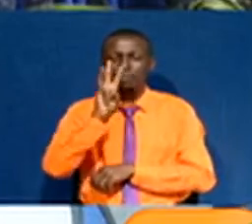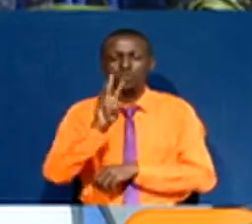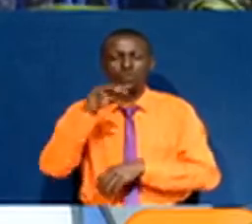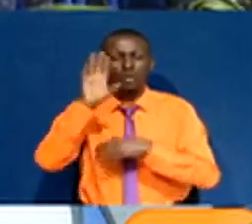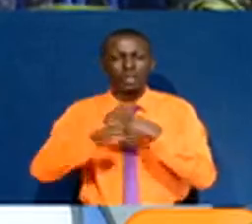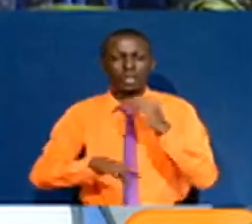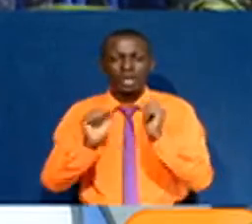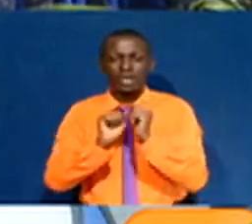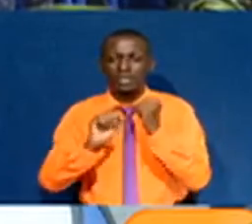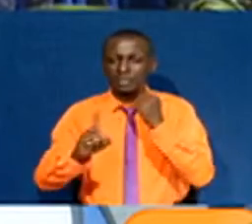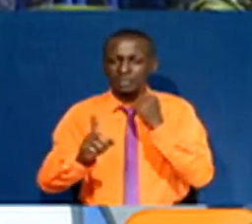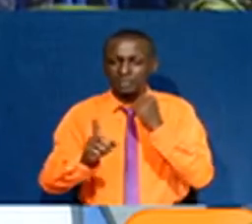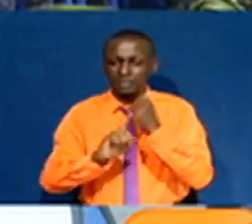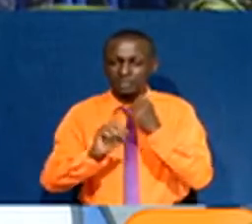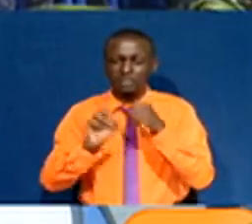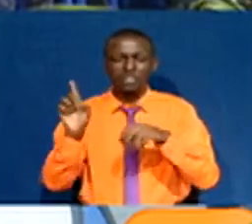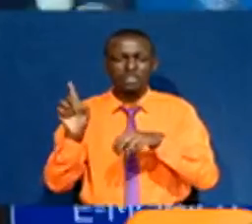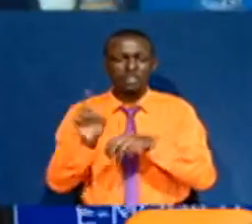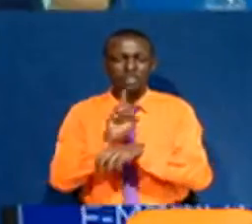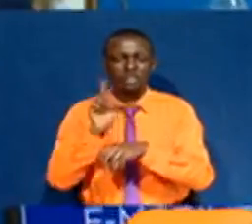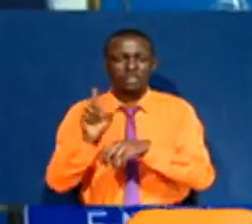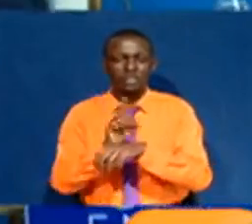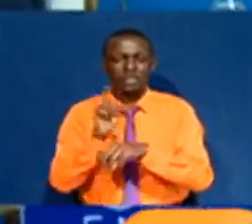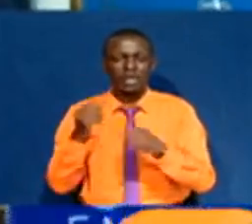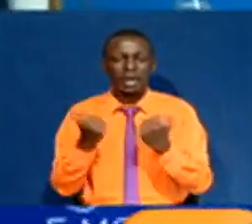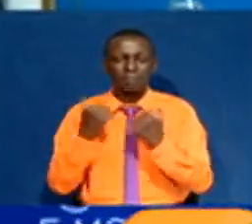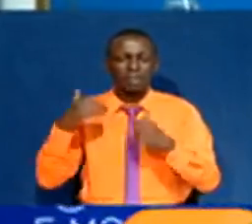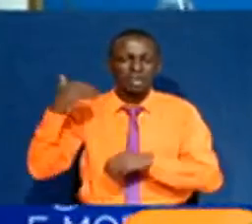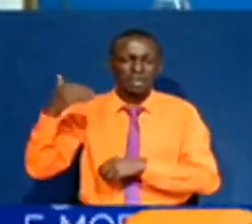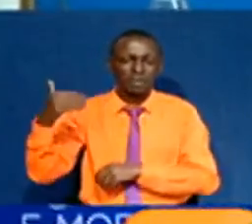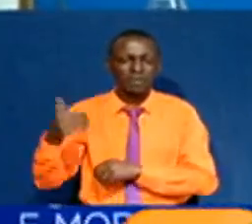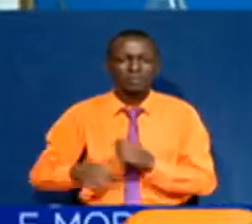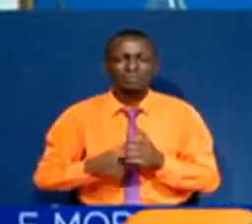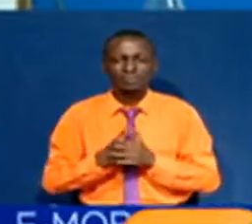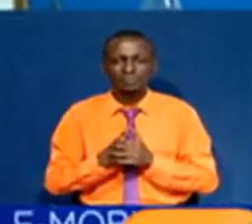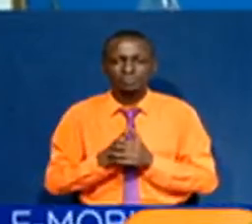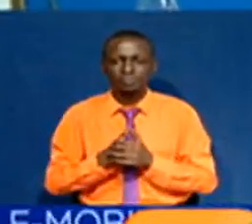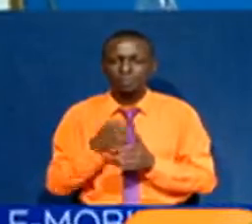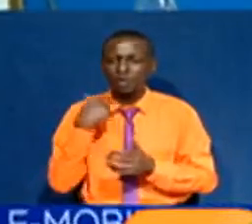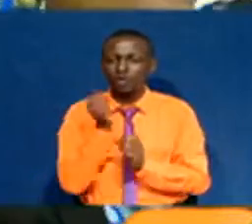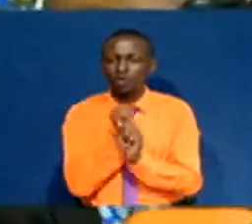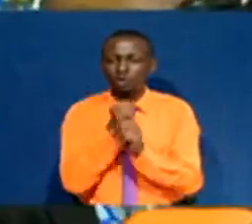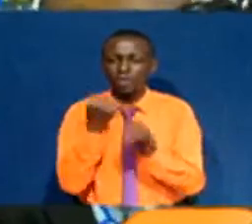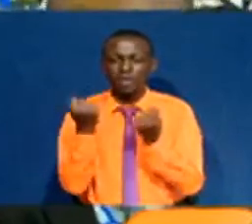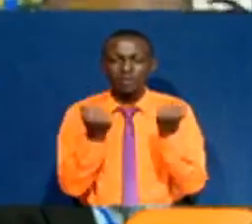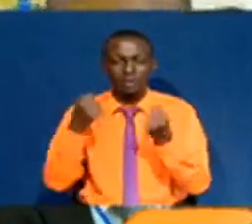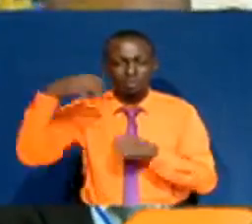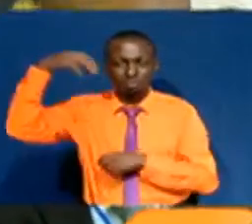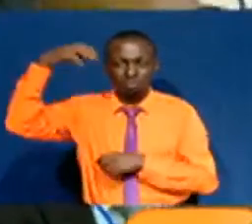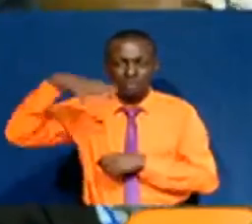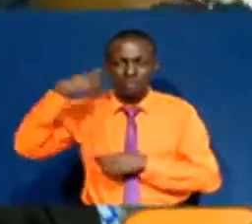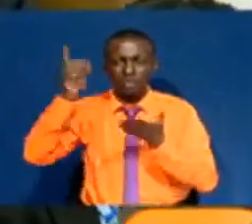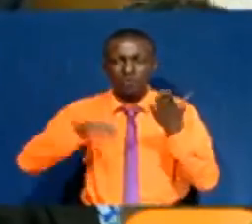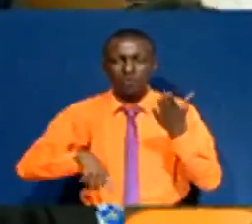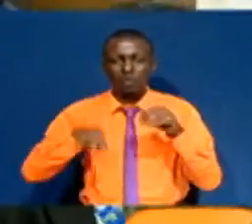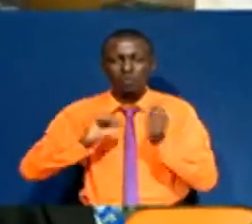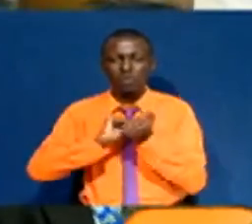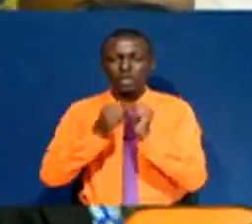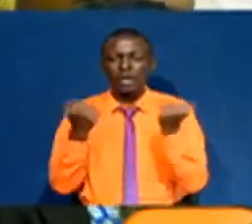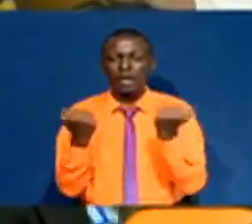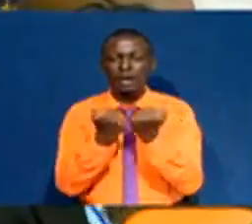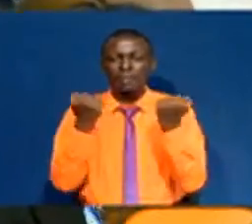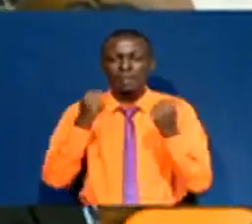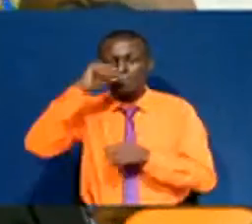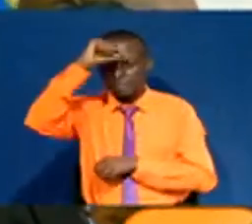megawatt hours that is available at other times of the day. However, manufacturers of this electric vehicle say that for this shift to happen, the